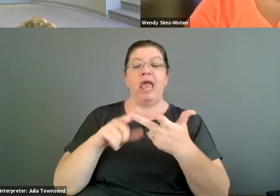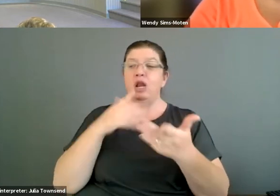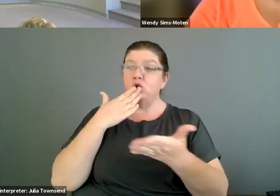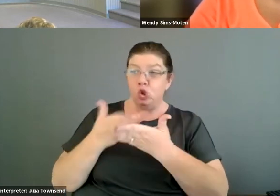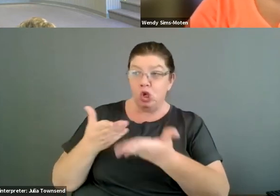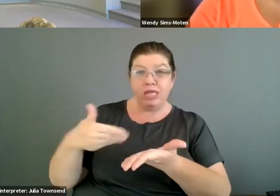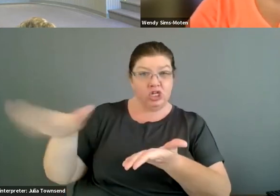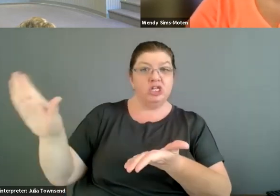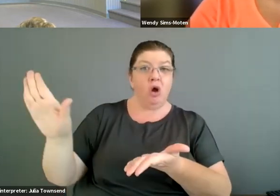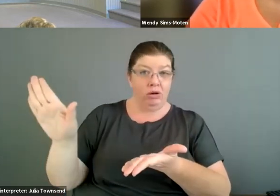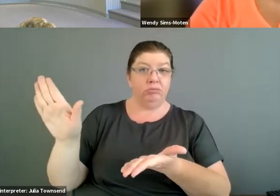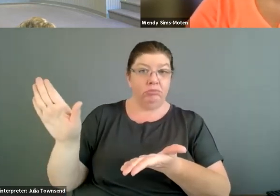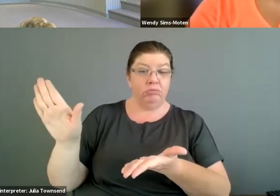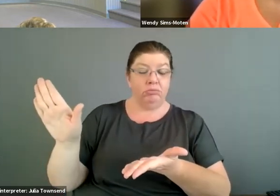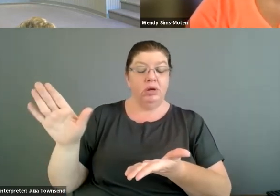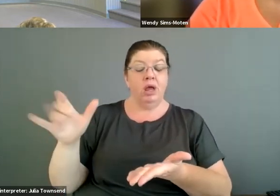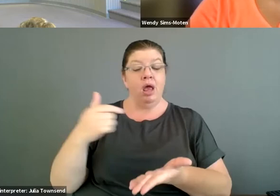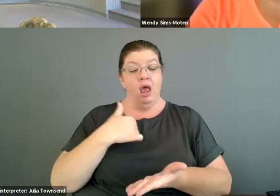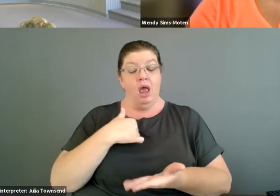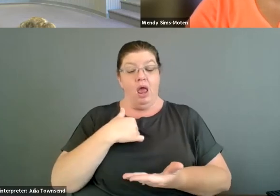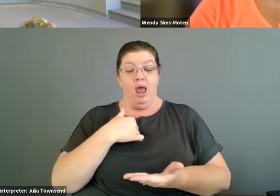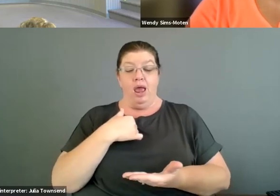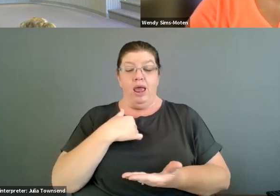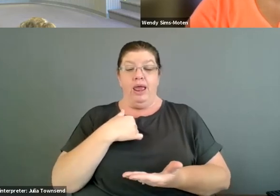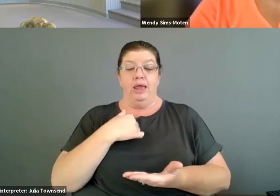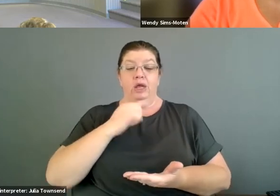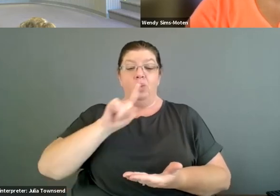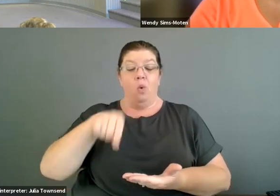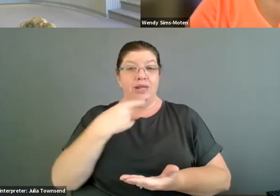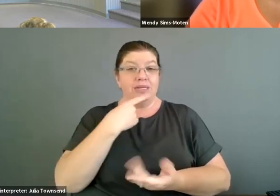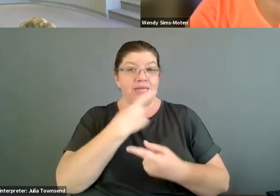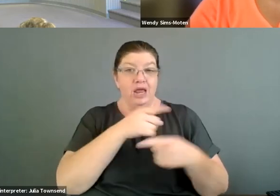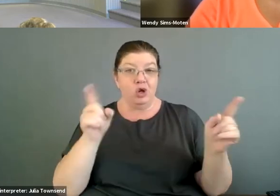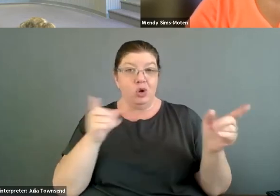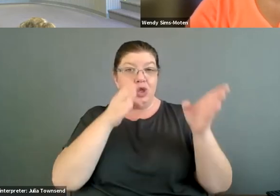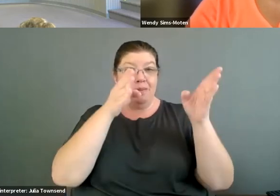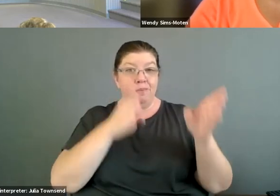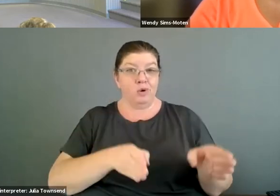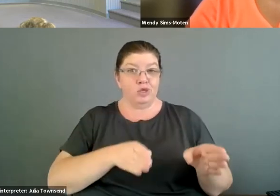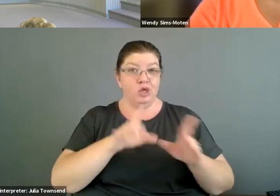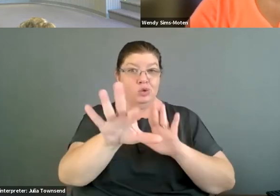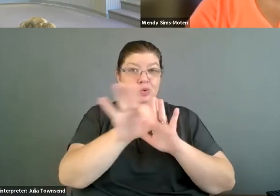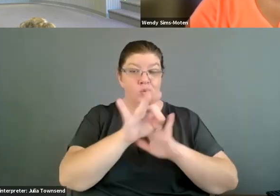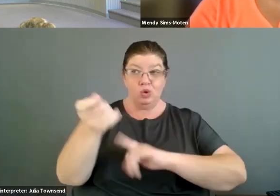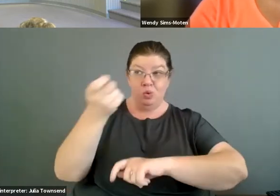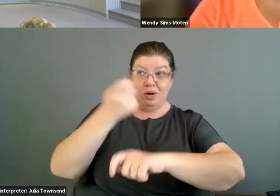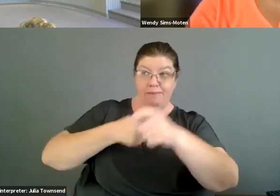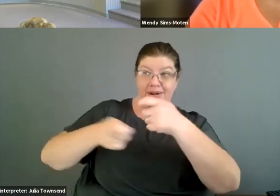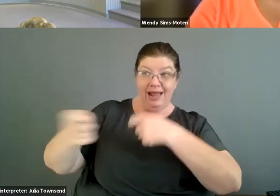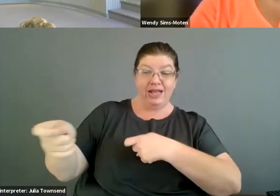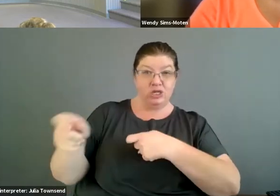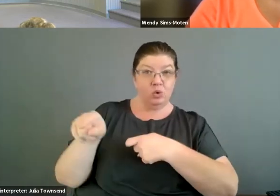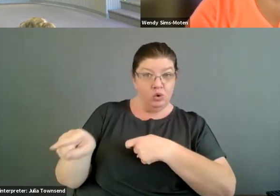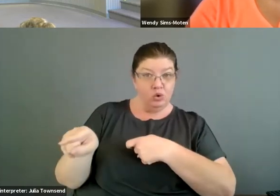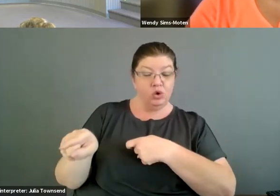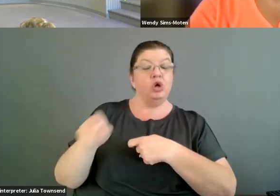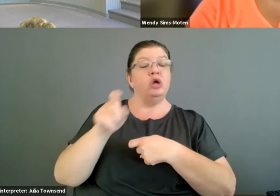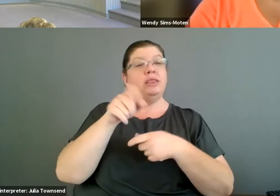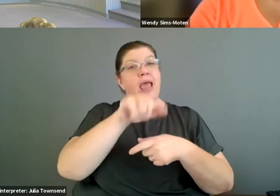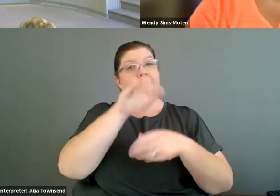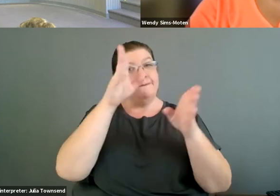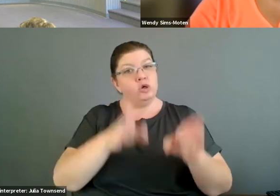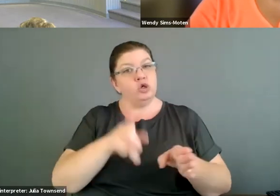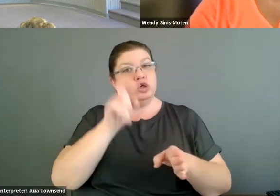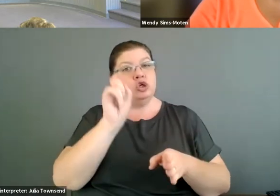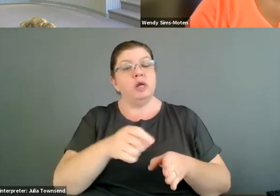gone. I can only say to you that the person you replace should be someone who